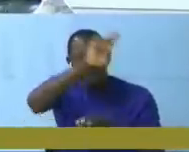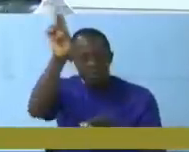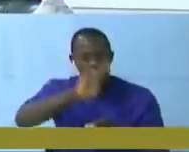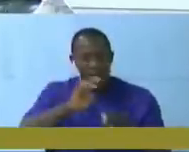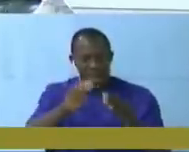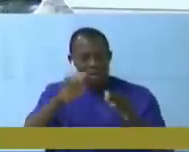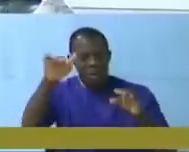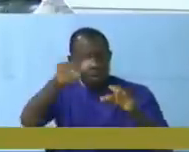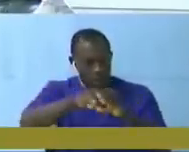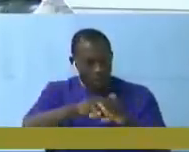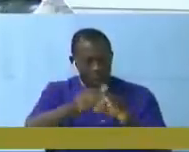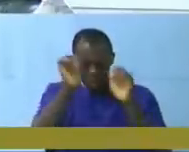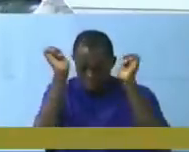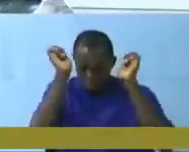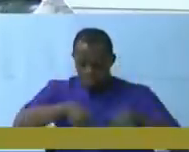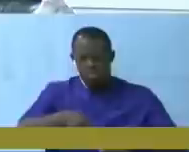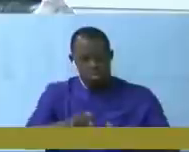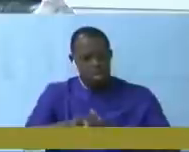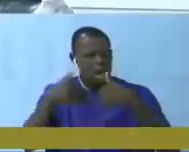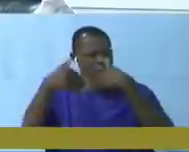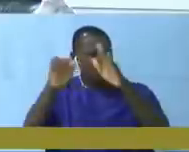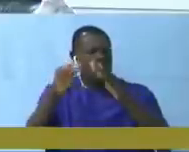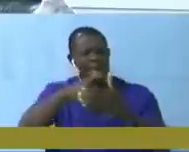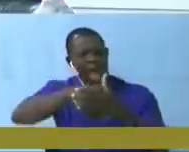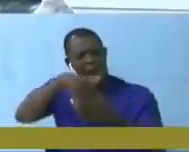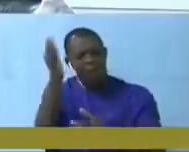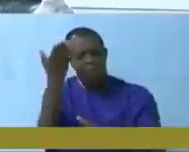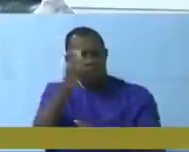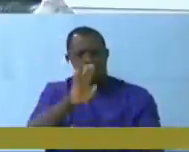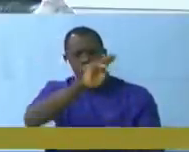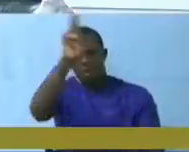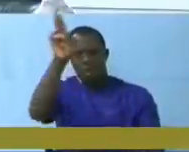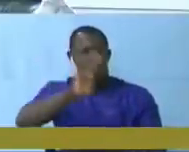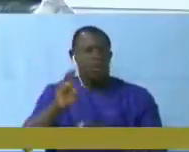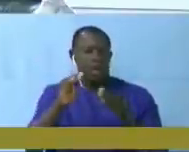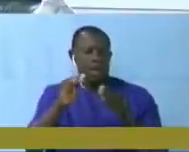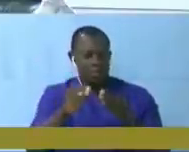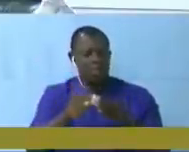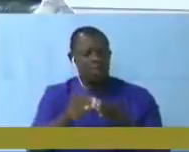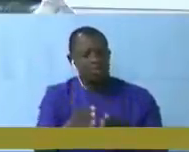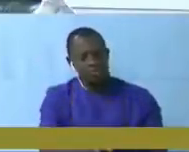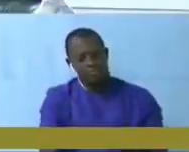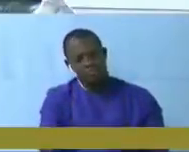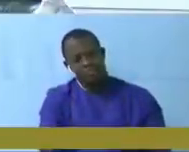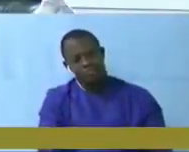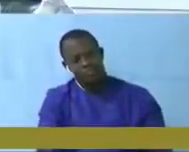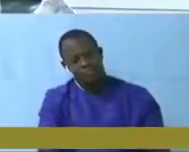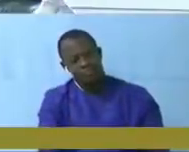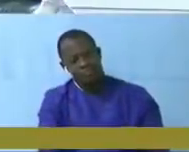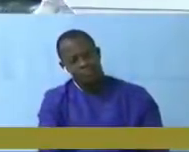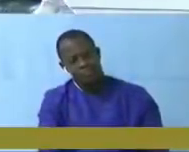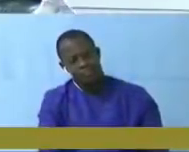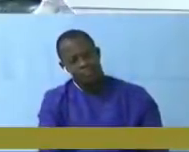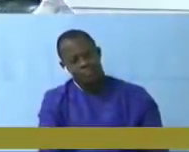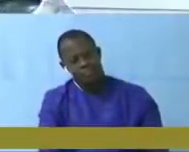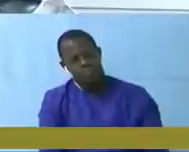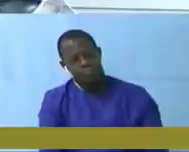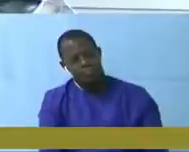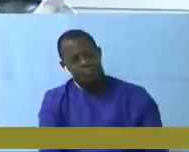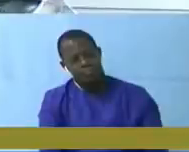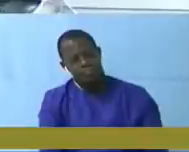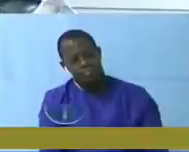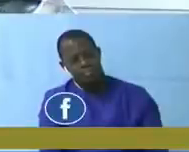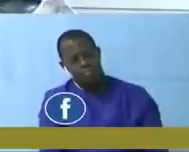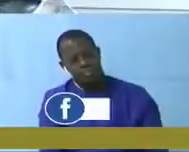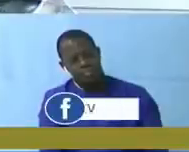xamne ni mom mo len tan yobul len ci negu député yi waye ñi nga xamne ni dañ len sanil carte comme mom ni ko sanil carte ñoo sama ne len gene ci negu